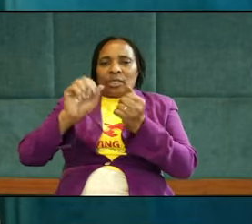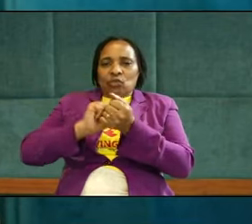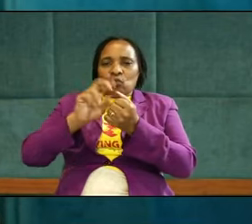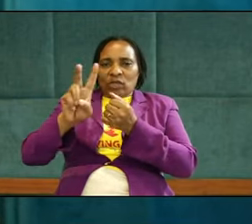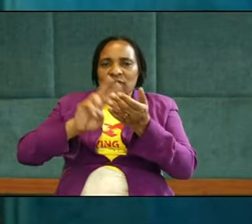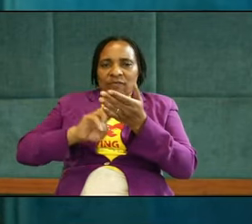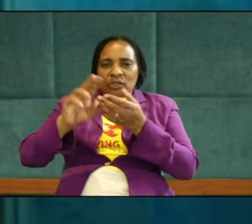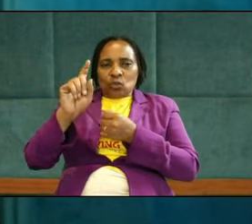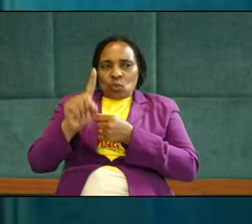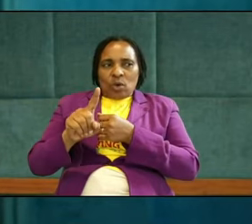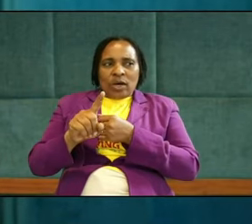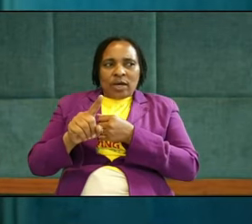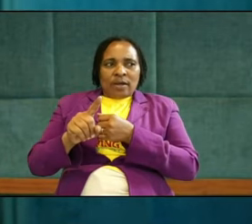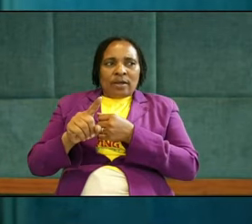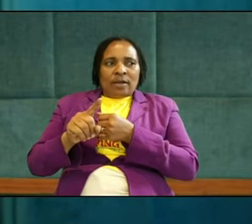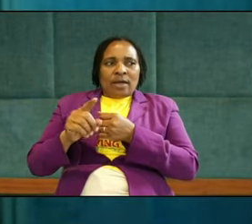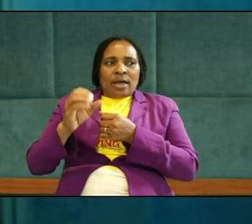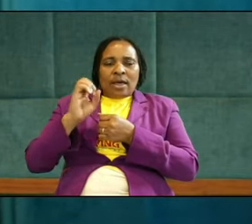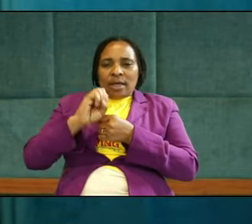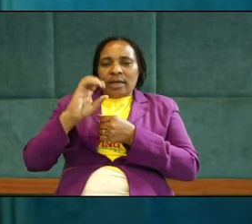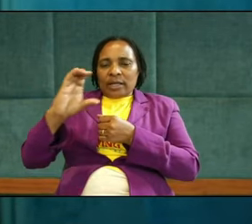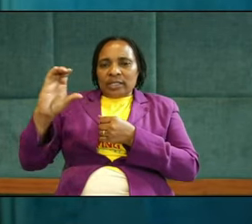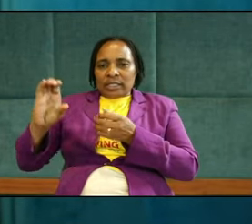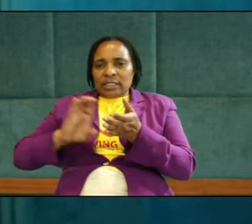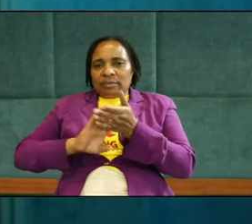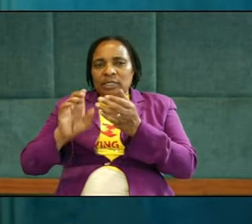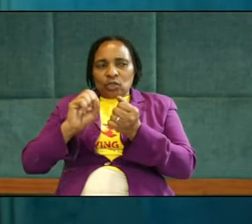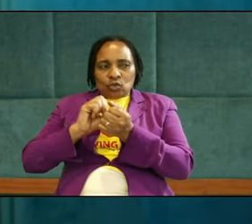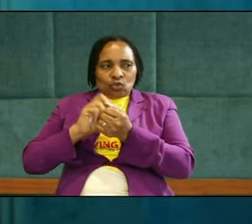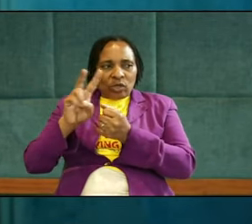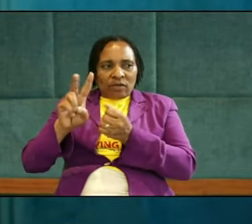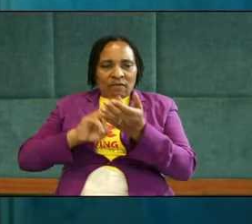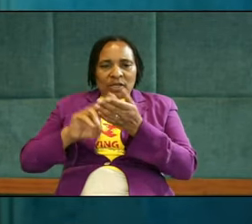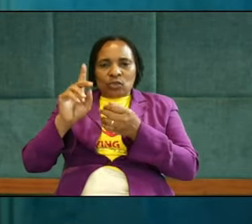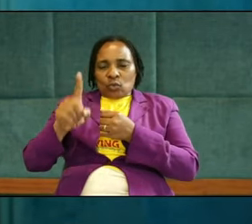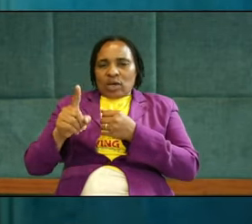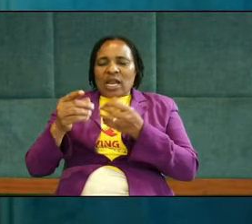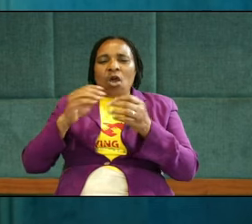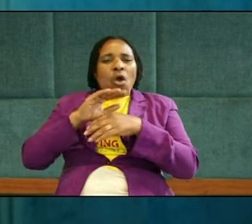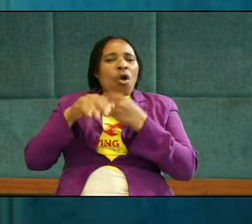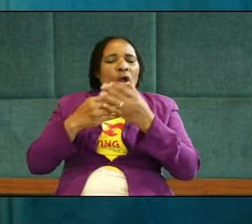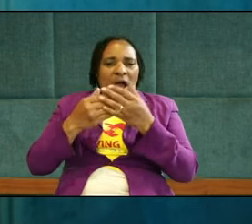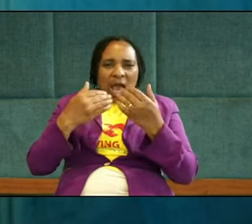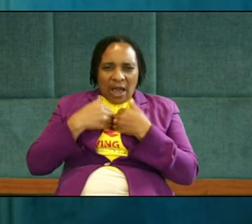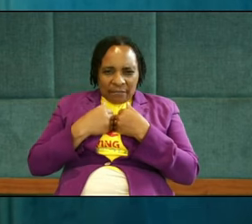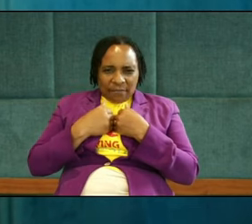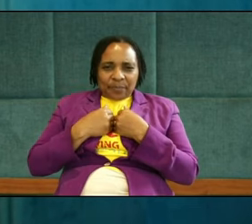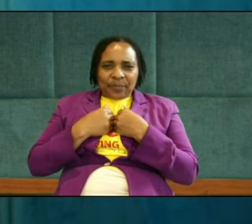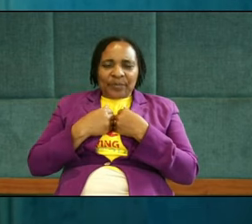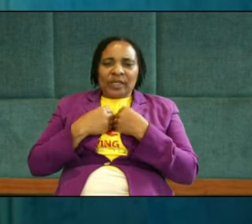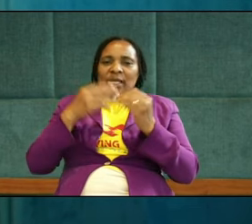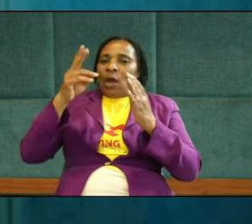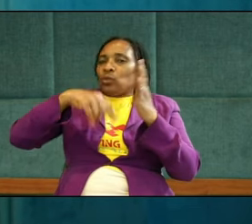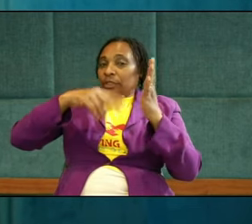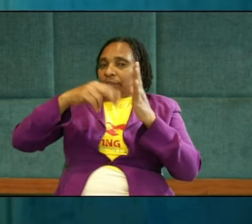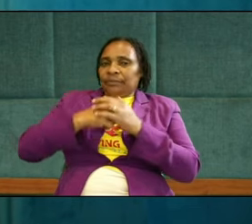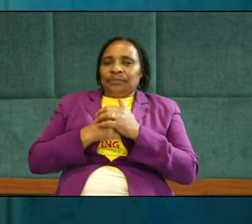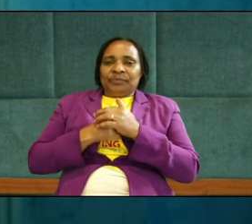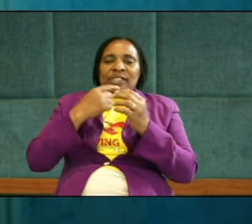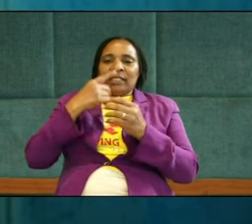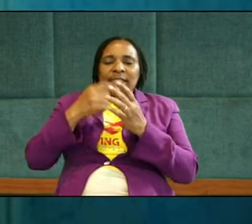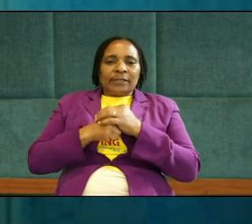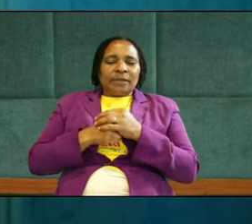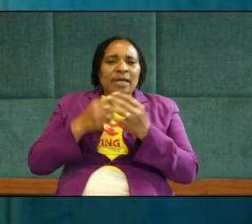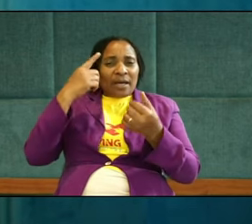1. Ecclesiastes 12, verse 1. We have all these verses in our punchlines. Let me just read that. So it